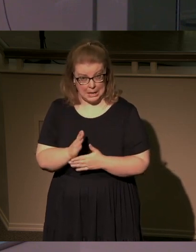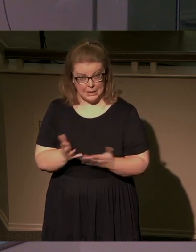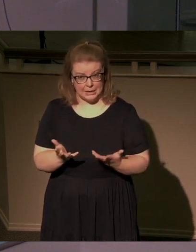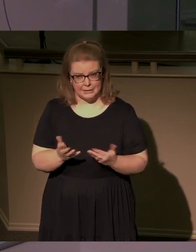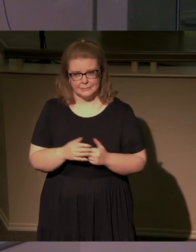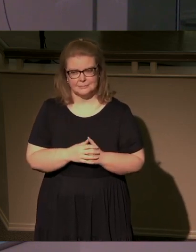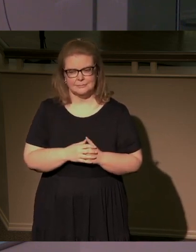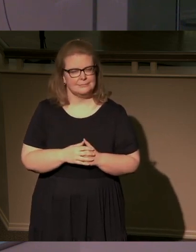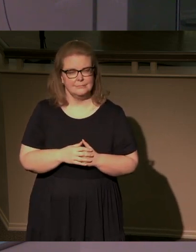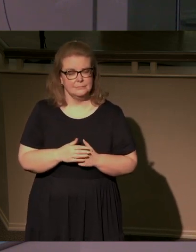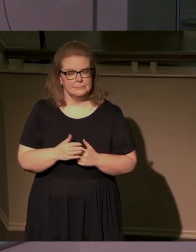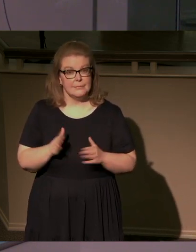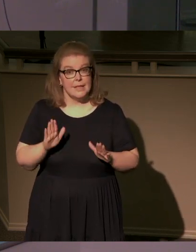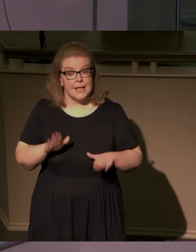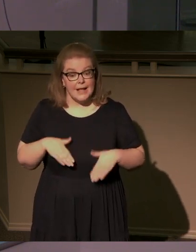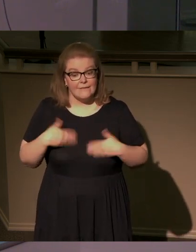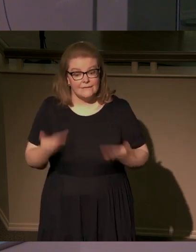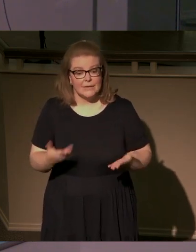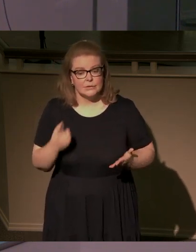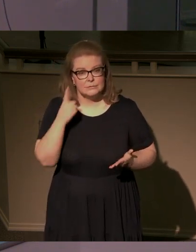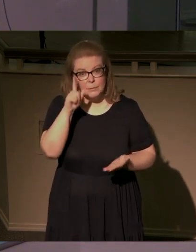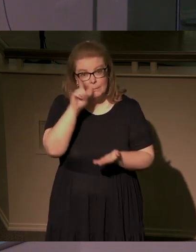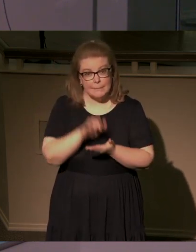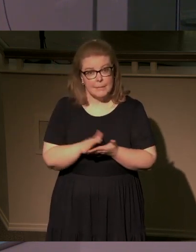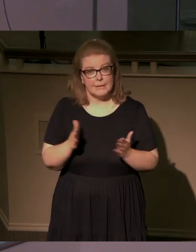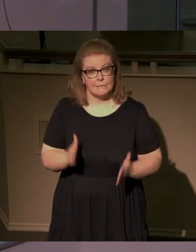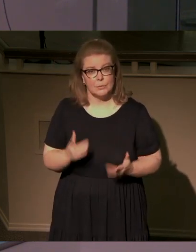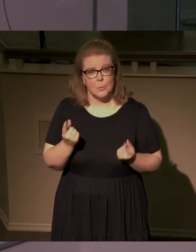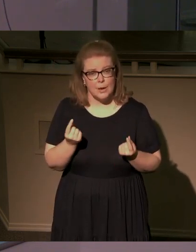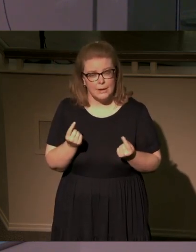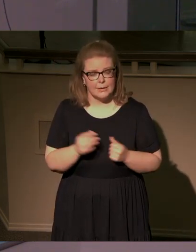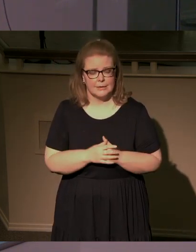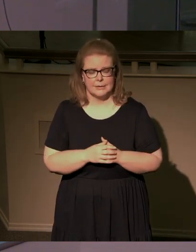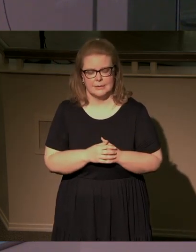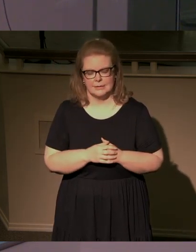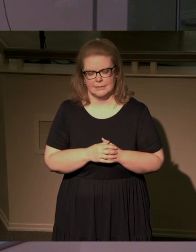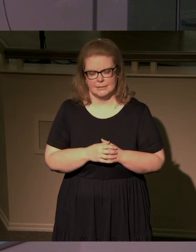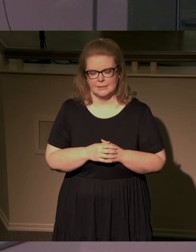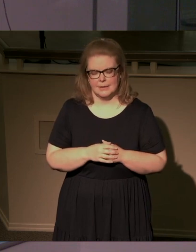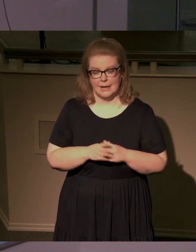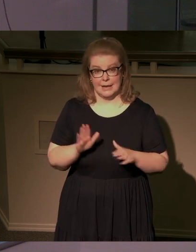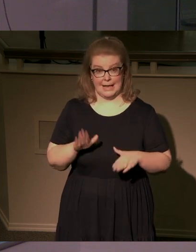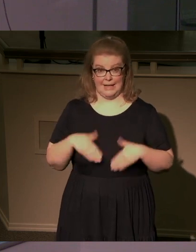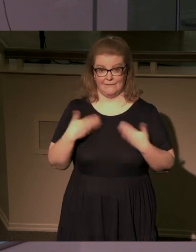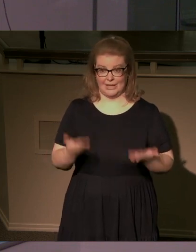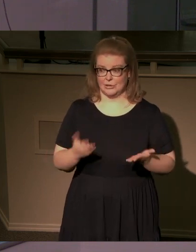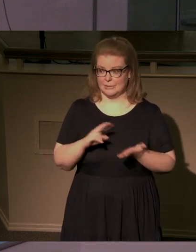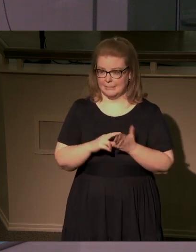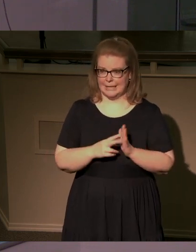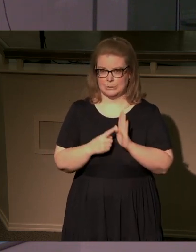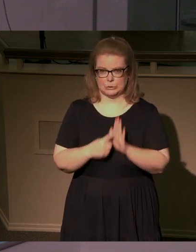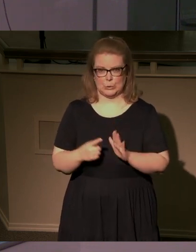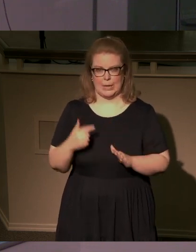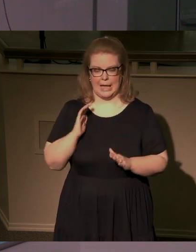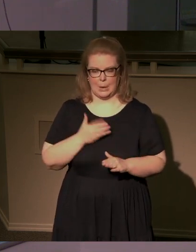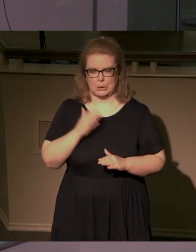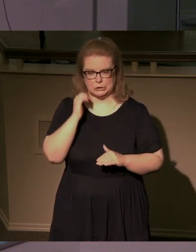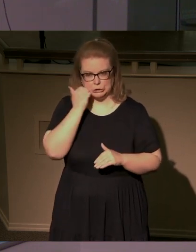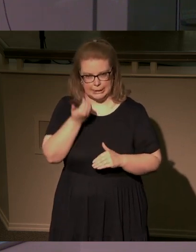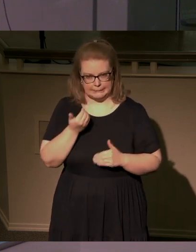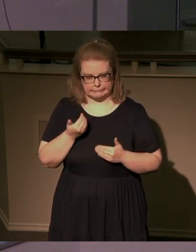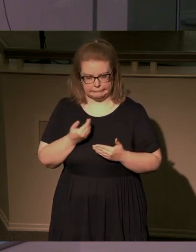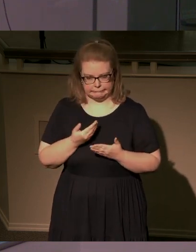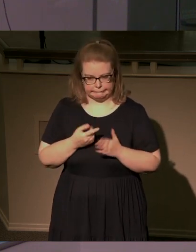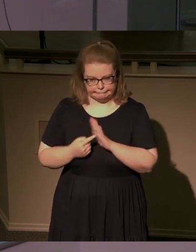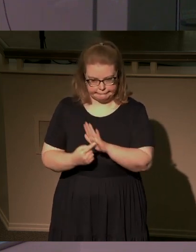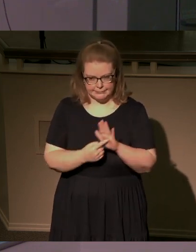You know what confession is for believers? Confession is not to expose our shame to all the world. Confession